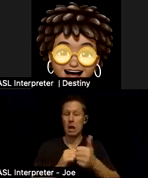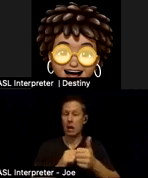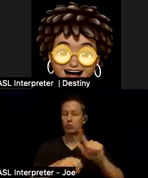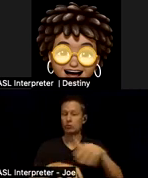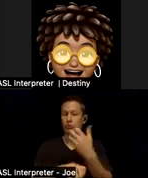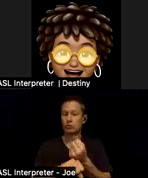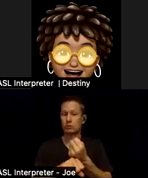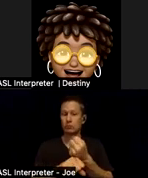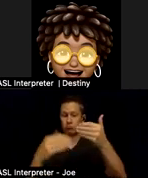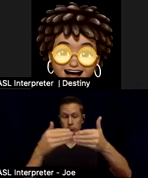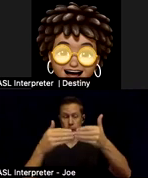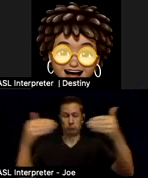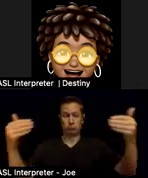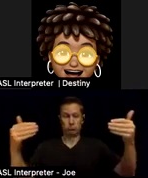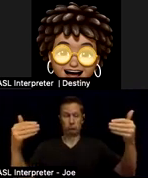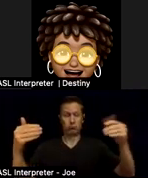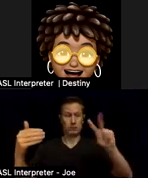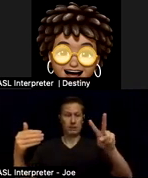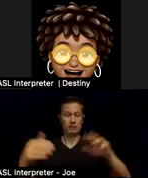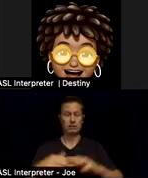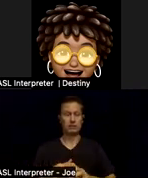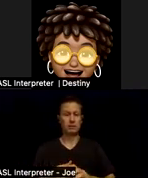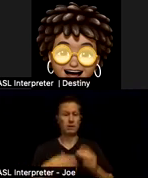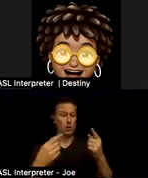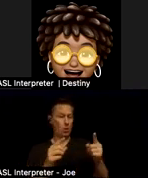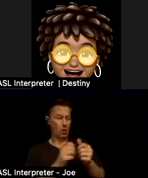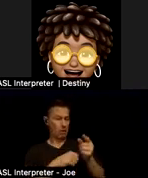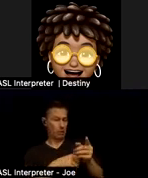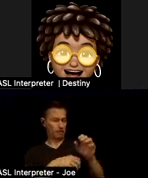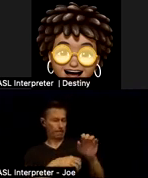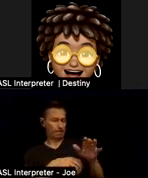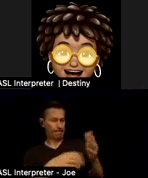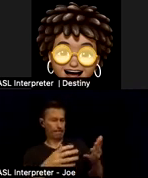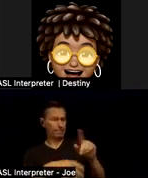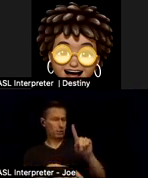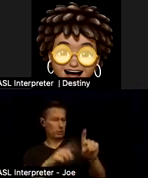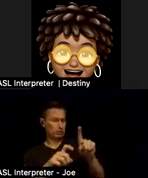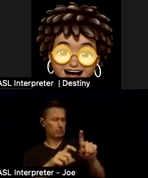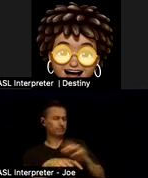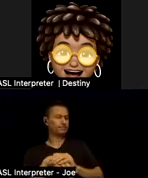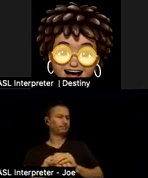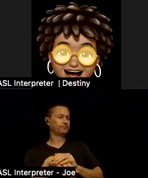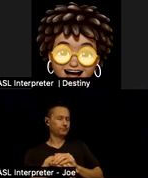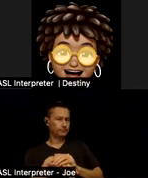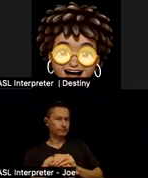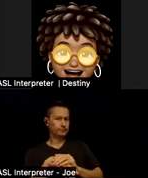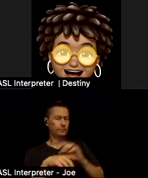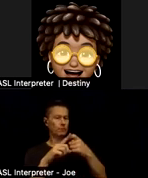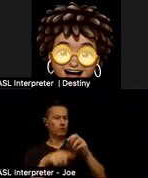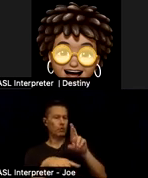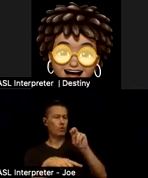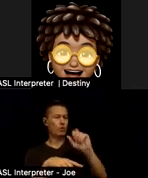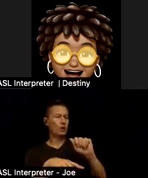screen TV. Trevyn, while we're still with you, a couple of questions. One from Rana is, can